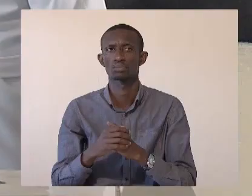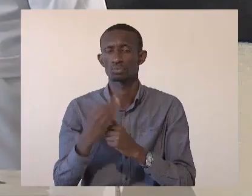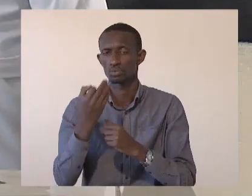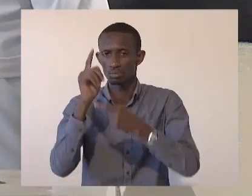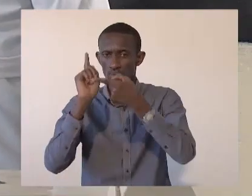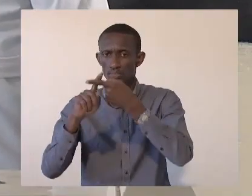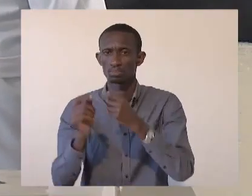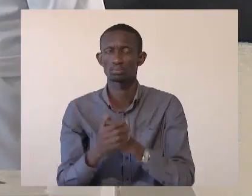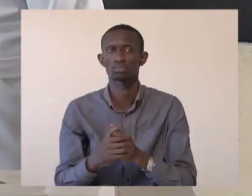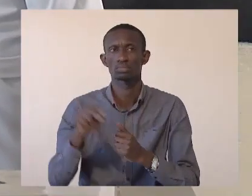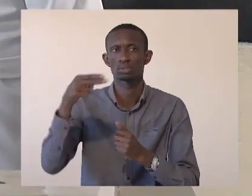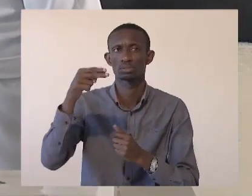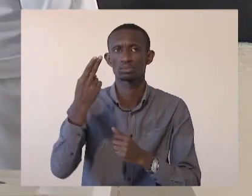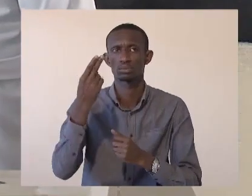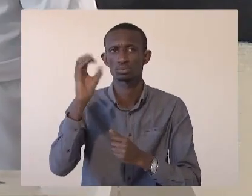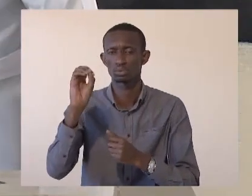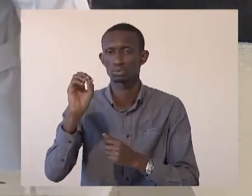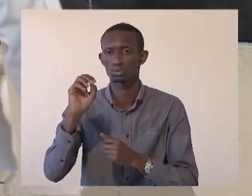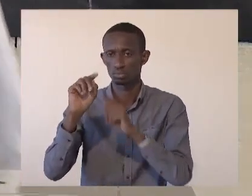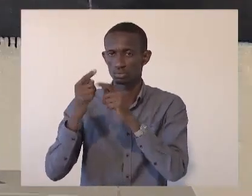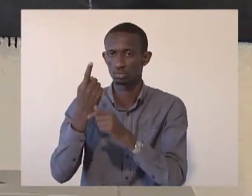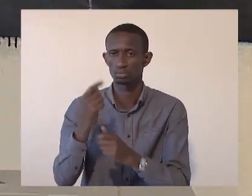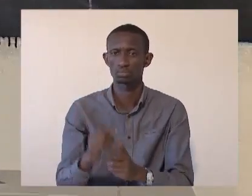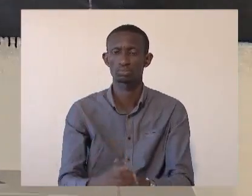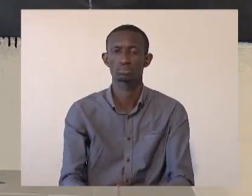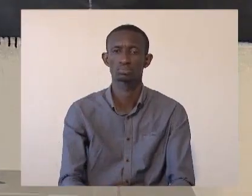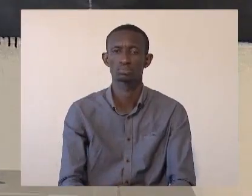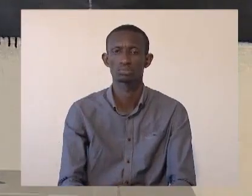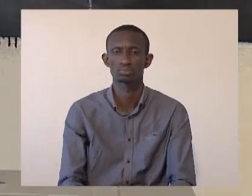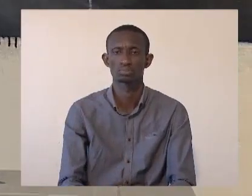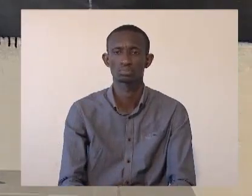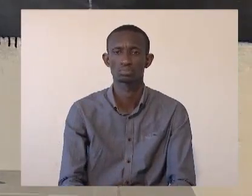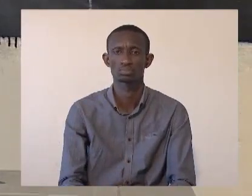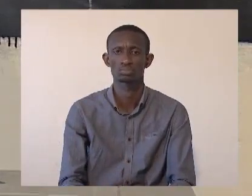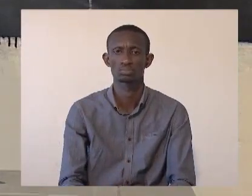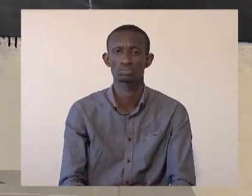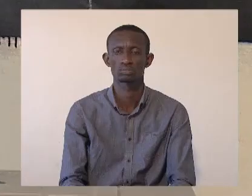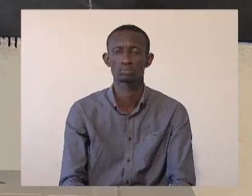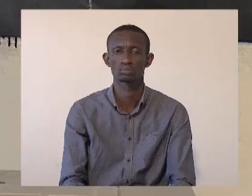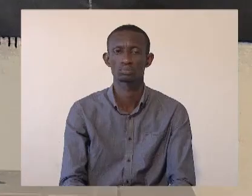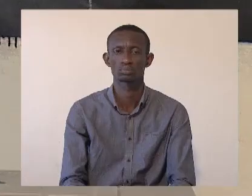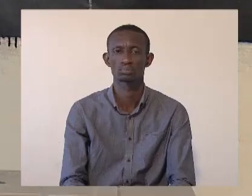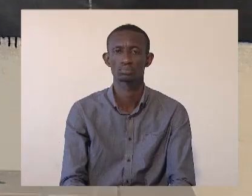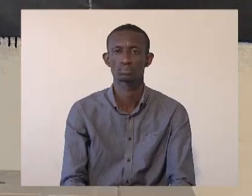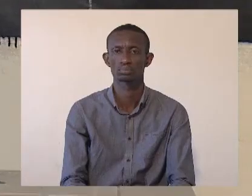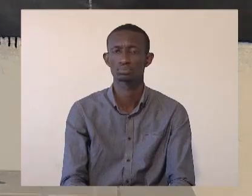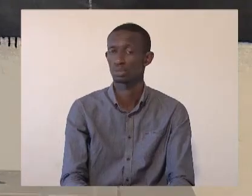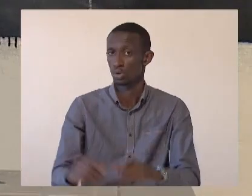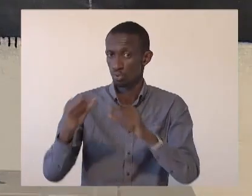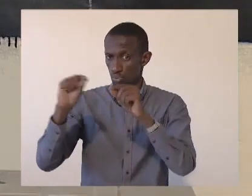plus H2O, which is liquid. The equations we have, are they